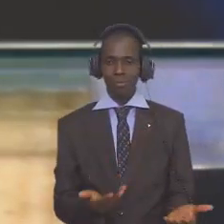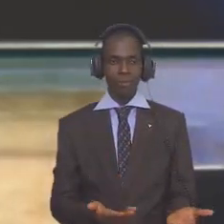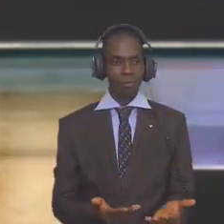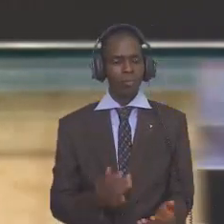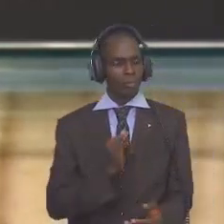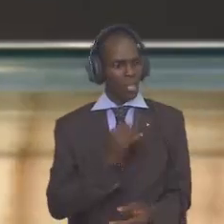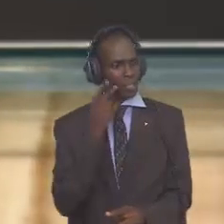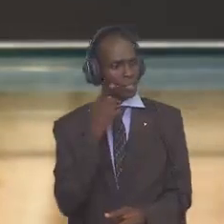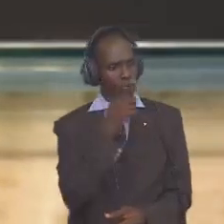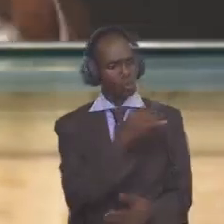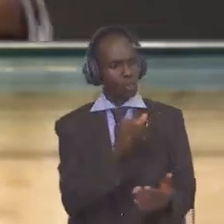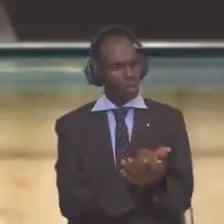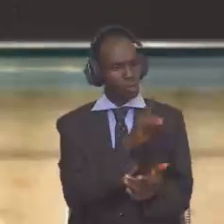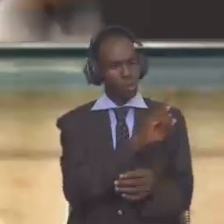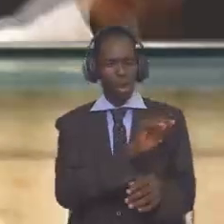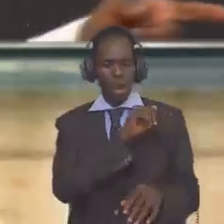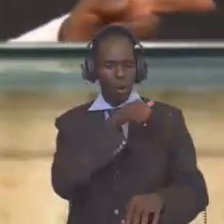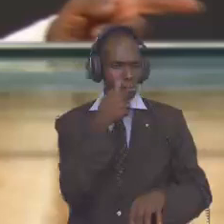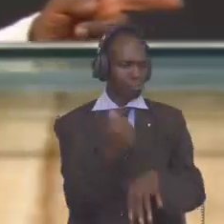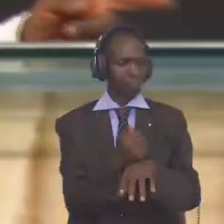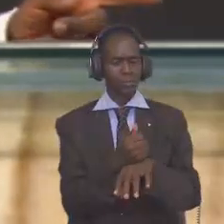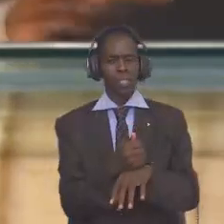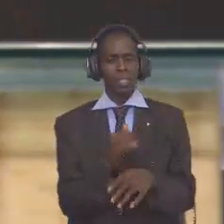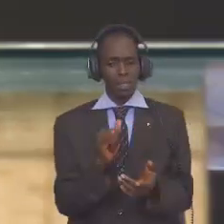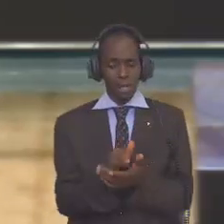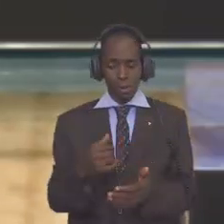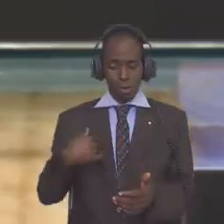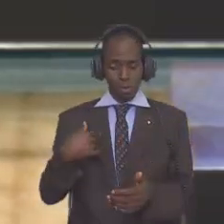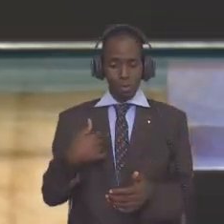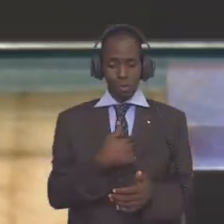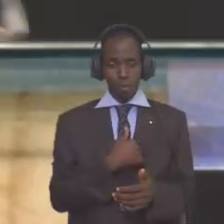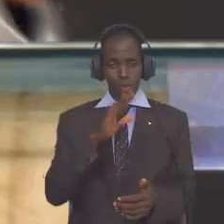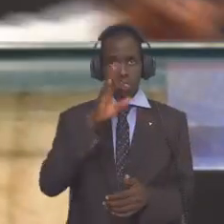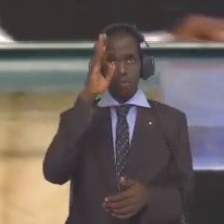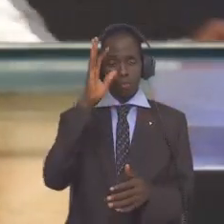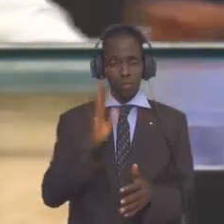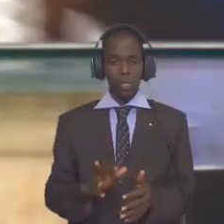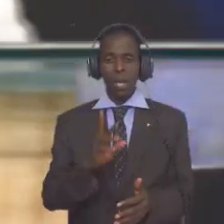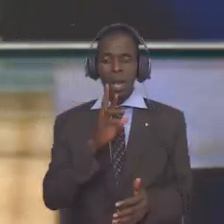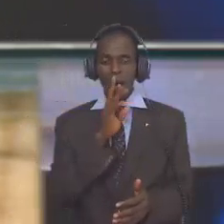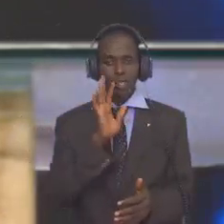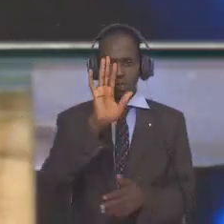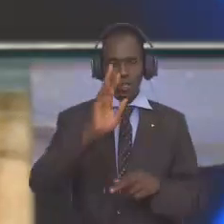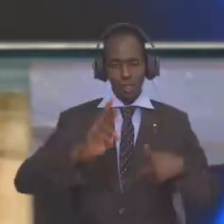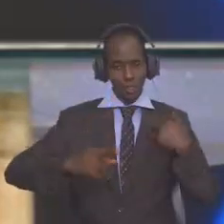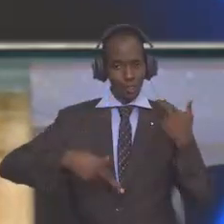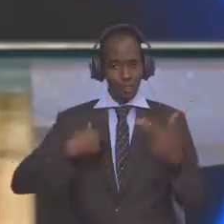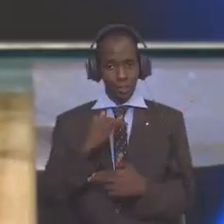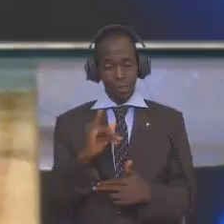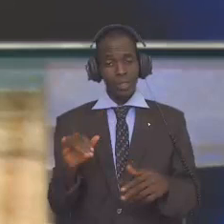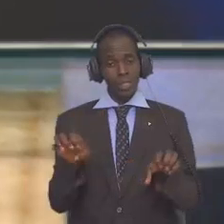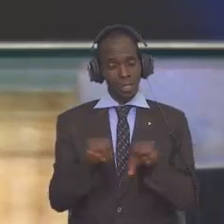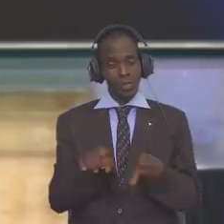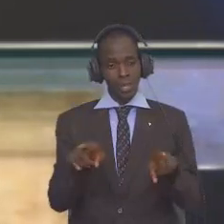you affirm that we the ministers are your rejoicing, even as ye also